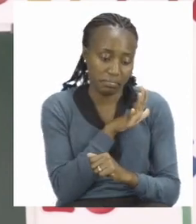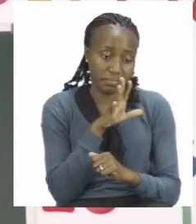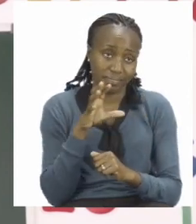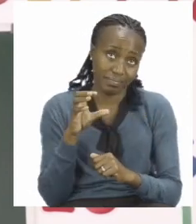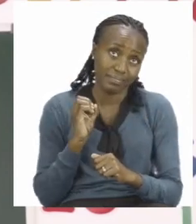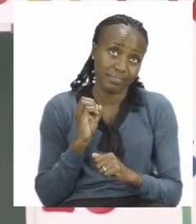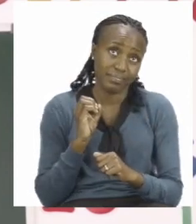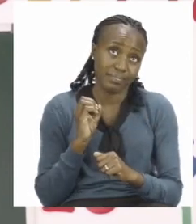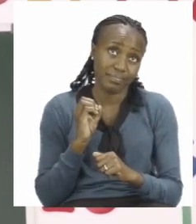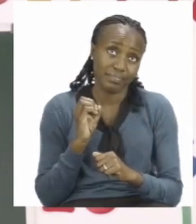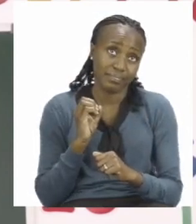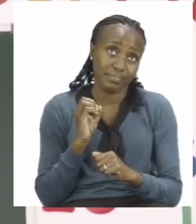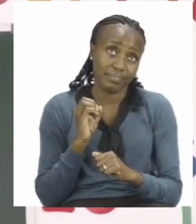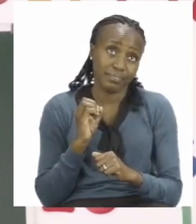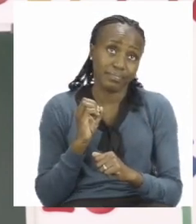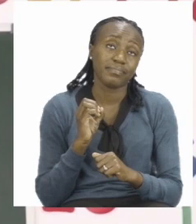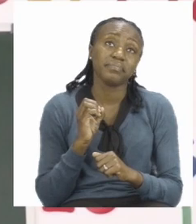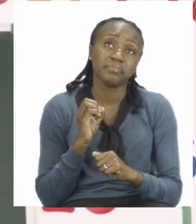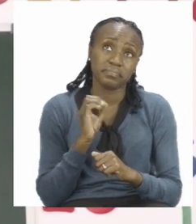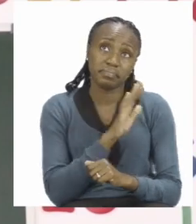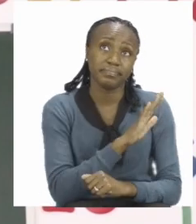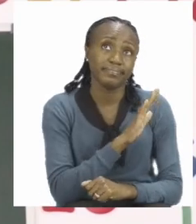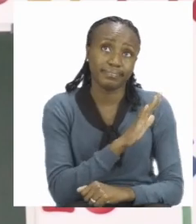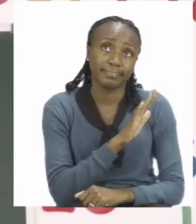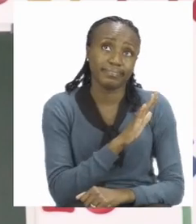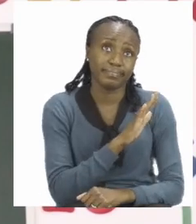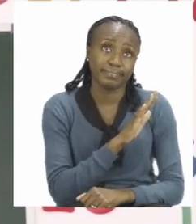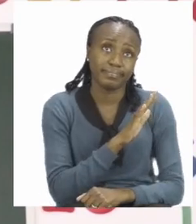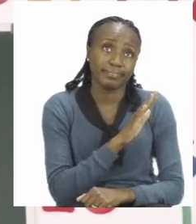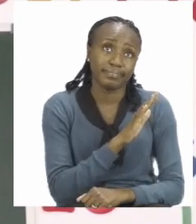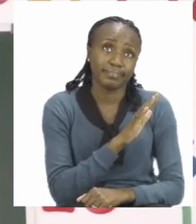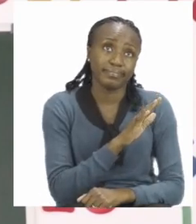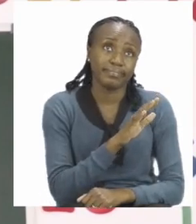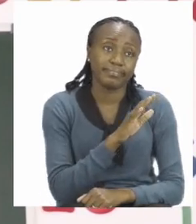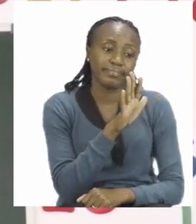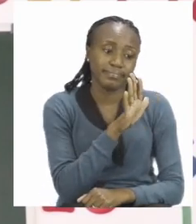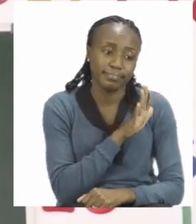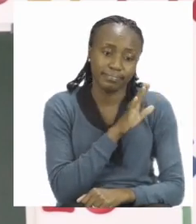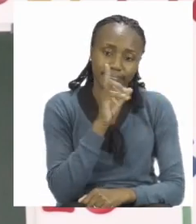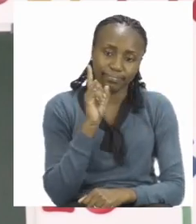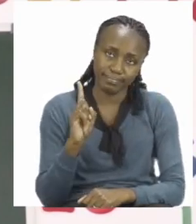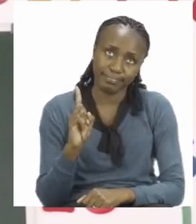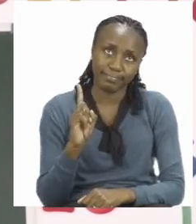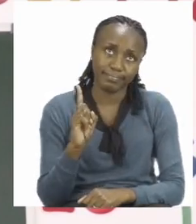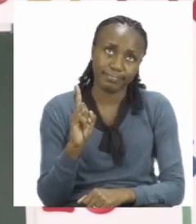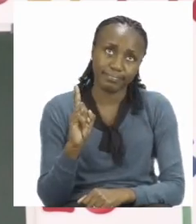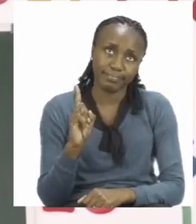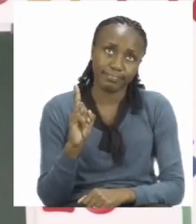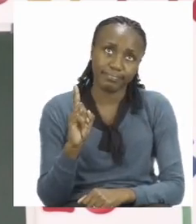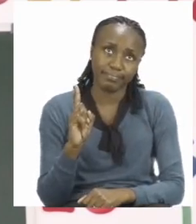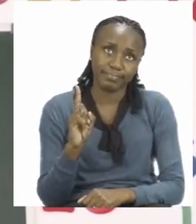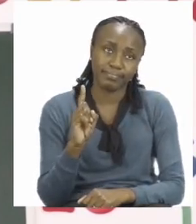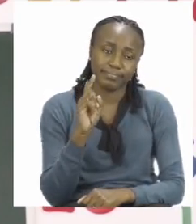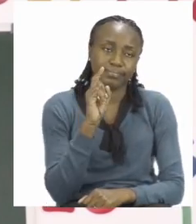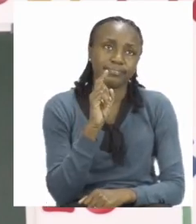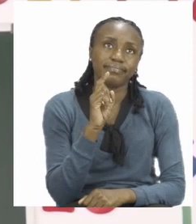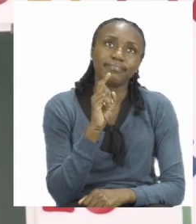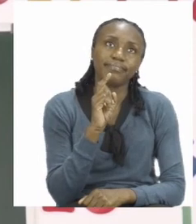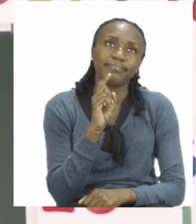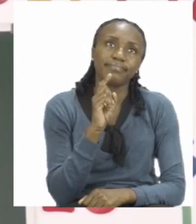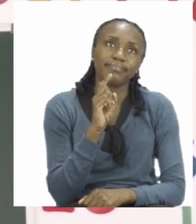fingers. 50 is already there, so we're going to start at 51. 50 is already